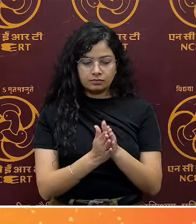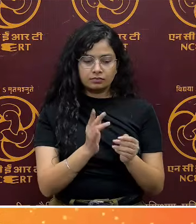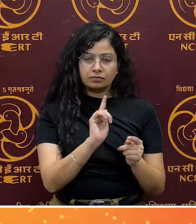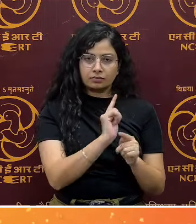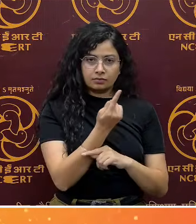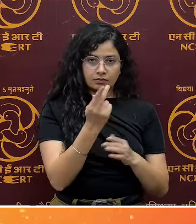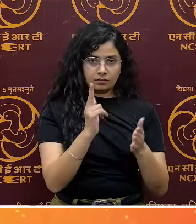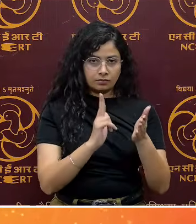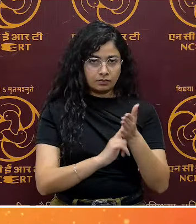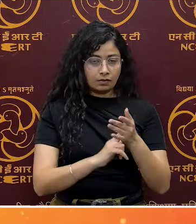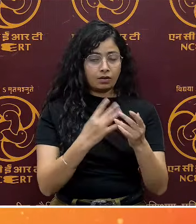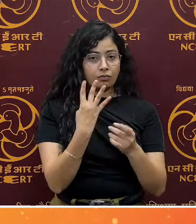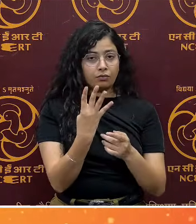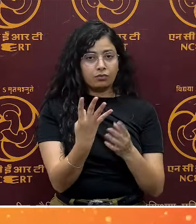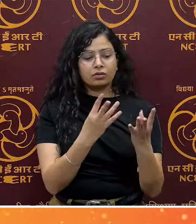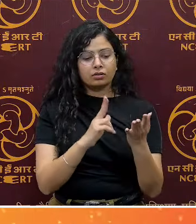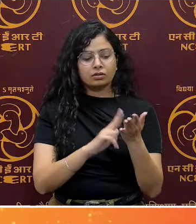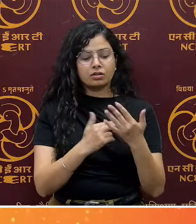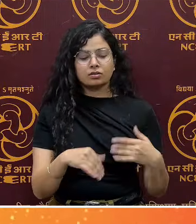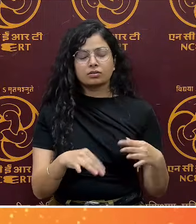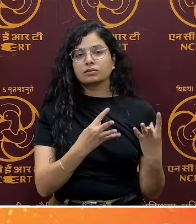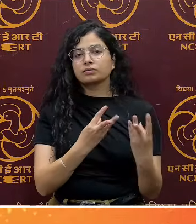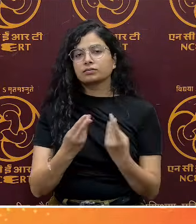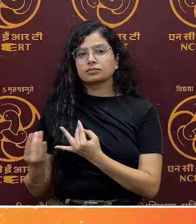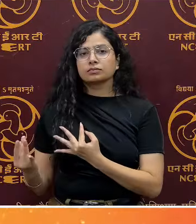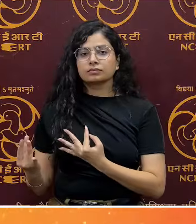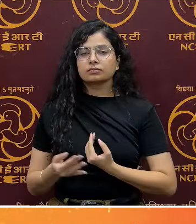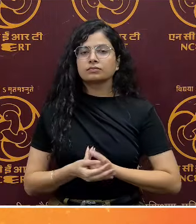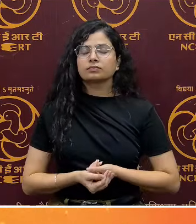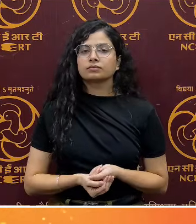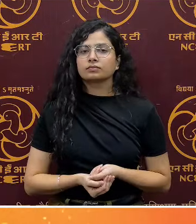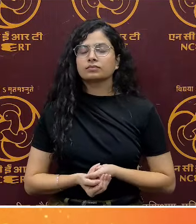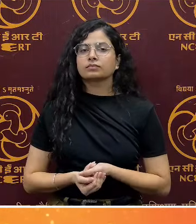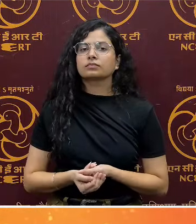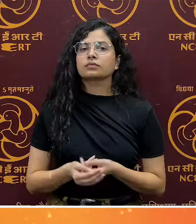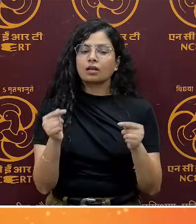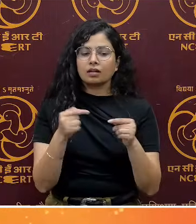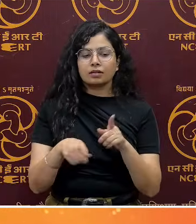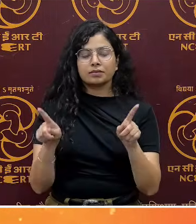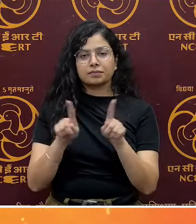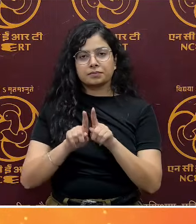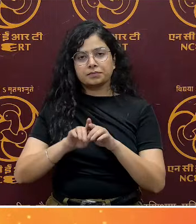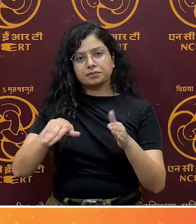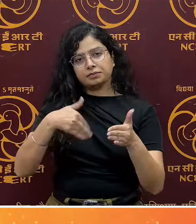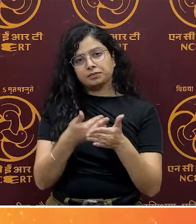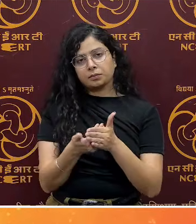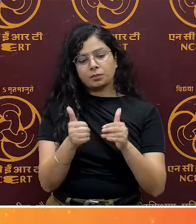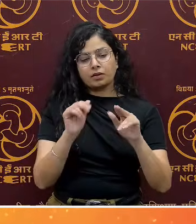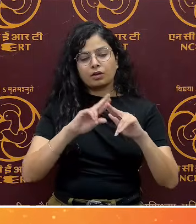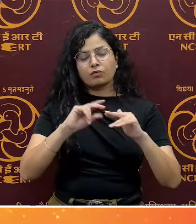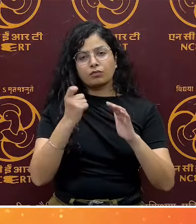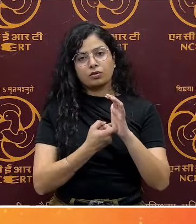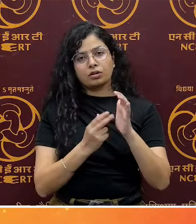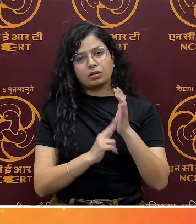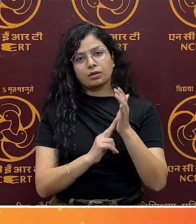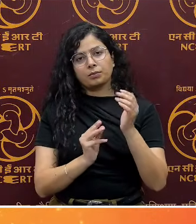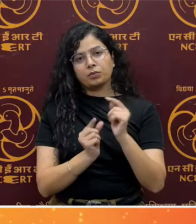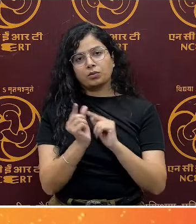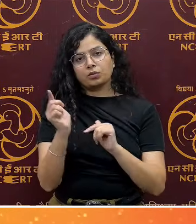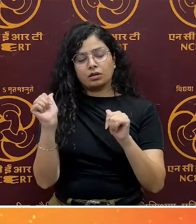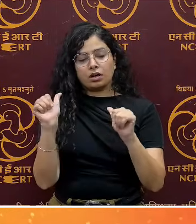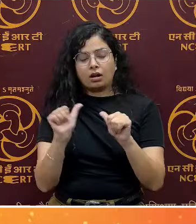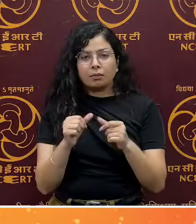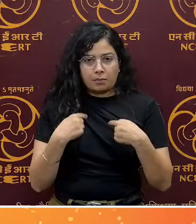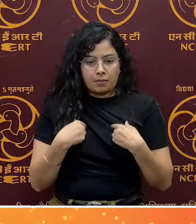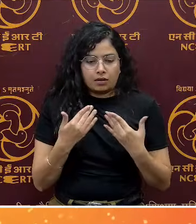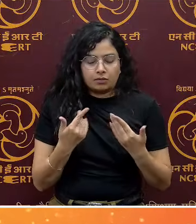n 4 natural numbers? So we will apply the same formula. I would like to show you here how to apply